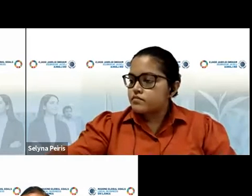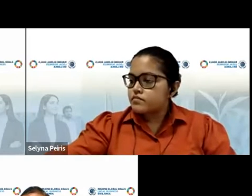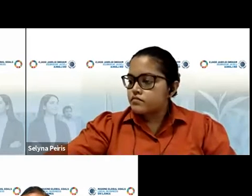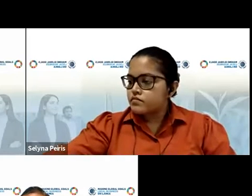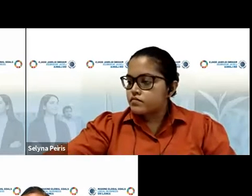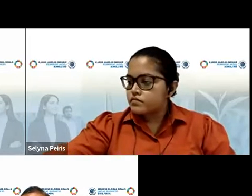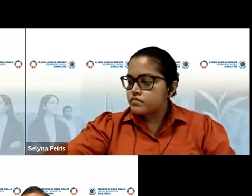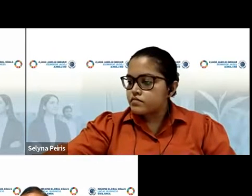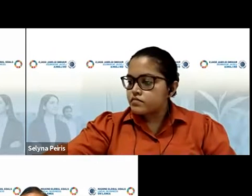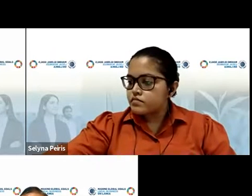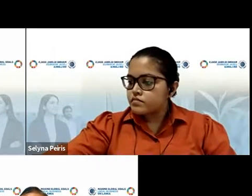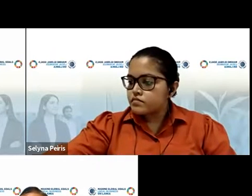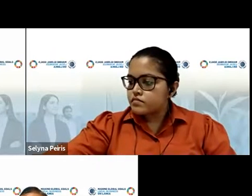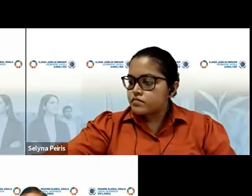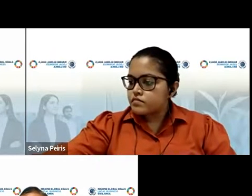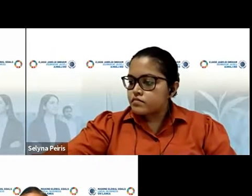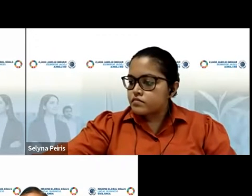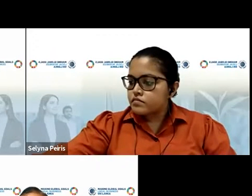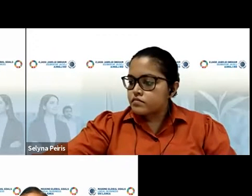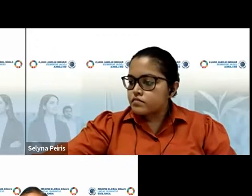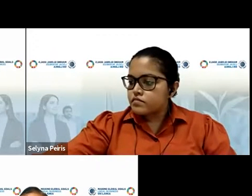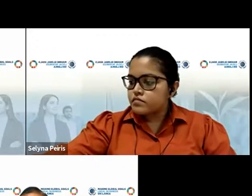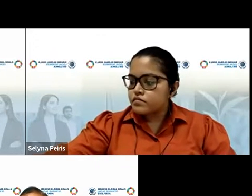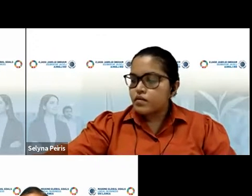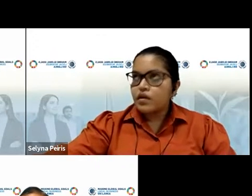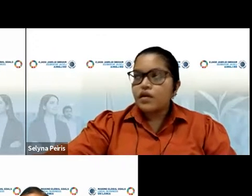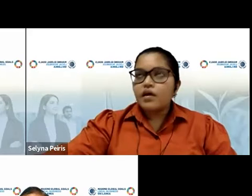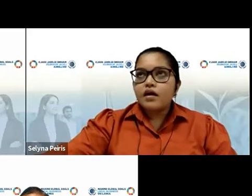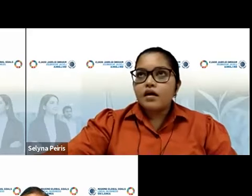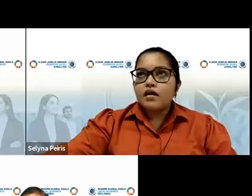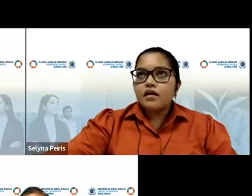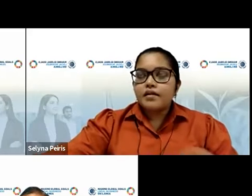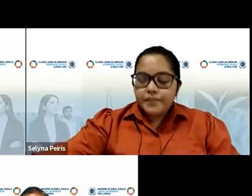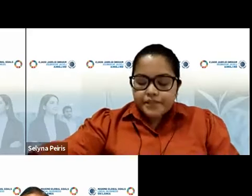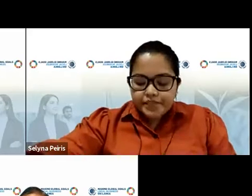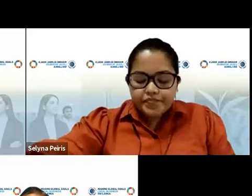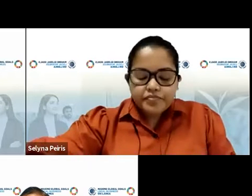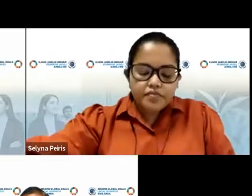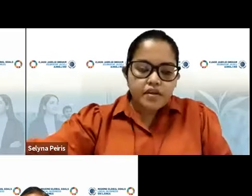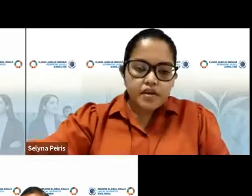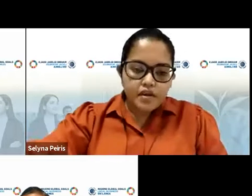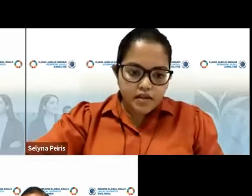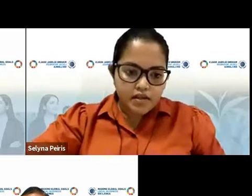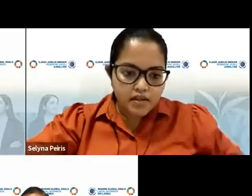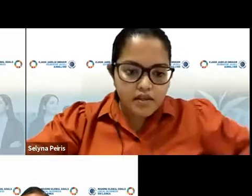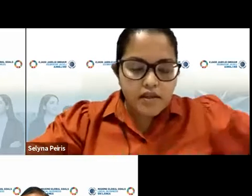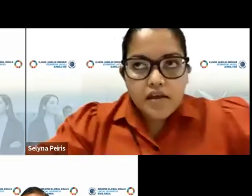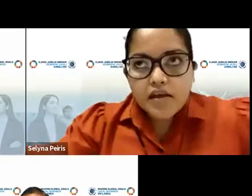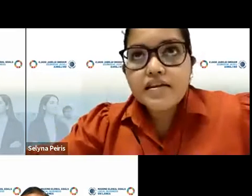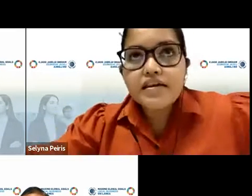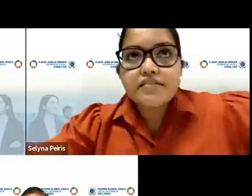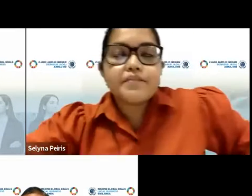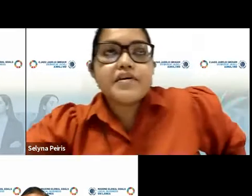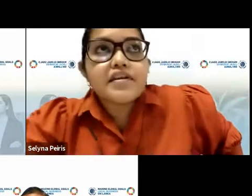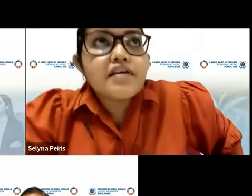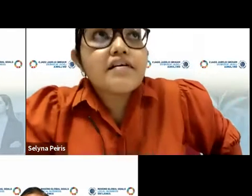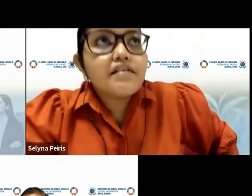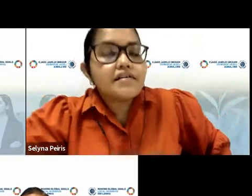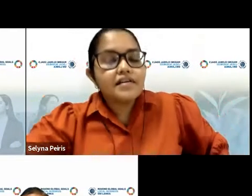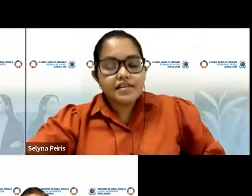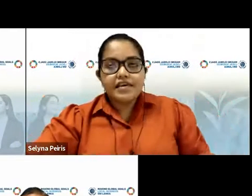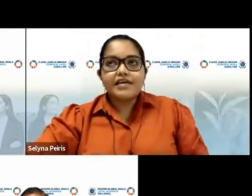would your ideas be on that? Any measures that they can take specifically? Yeah, Dan, I